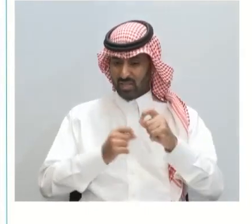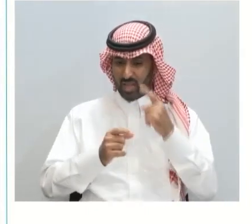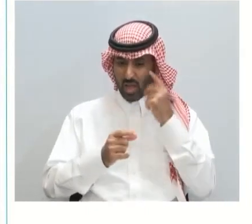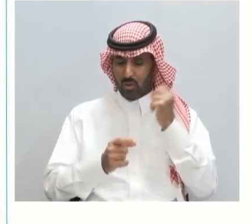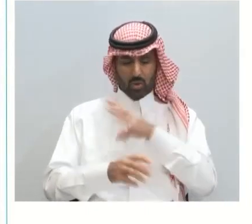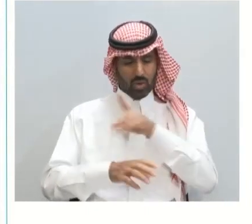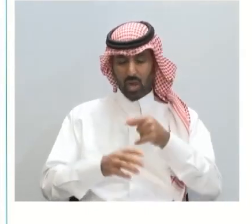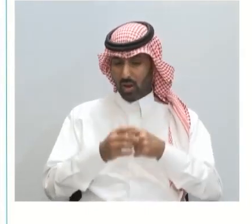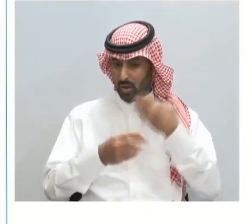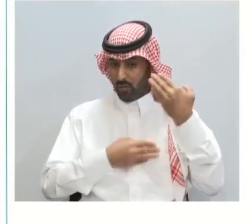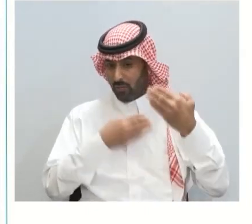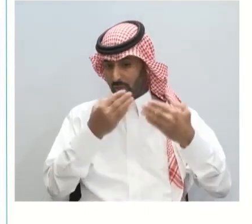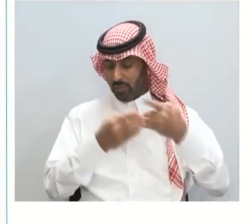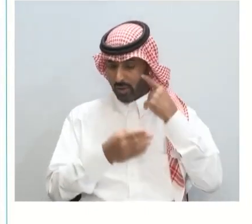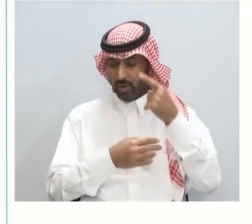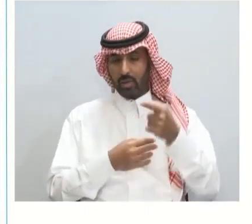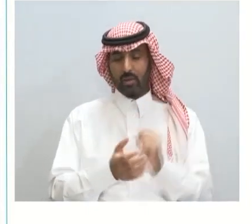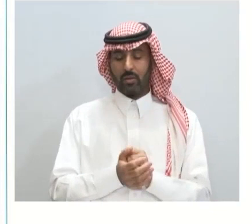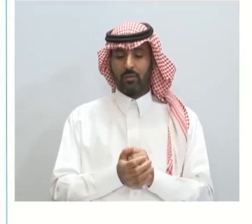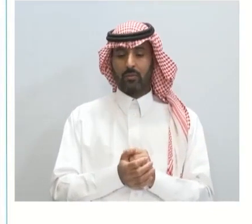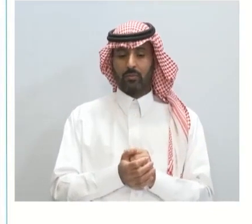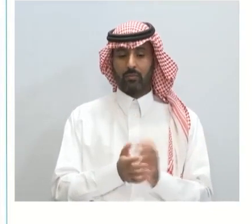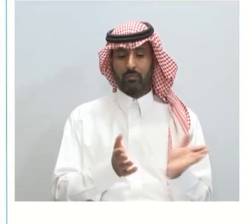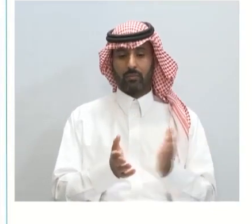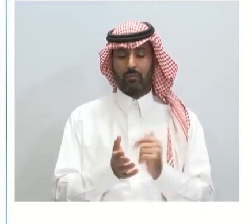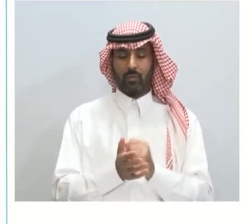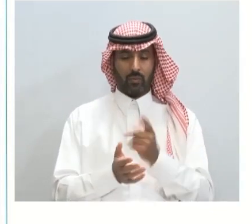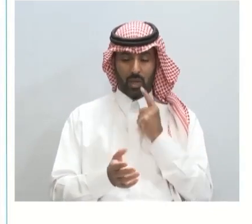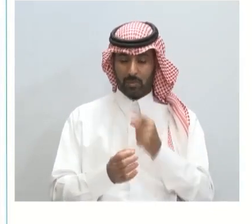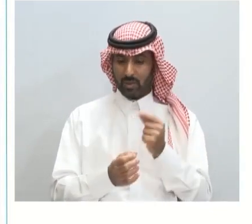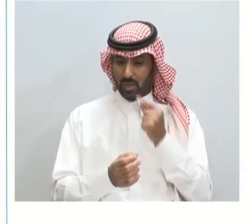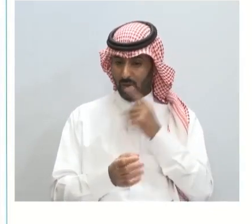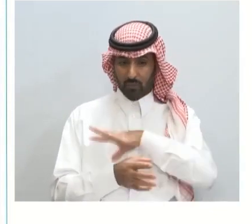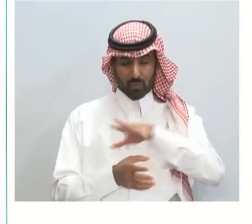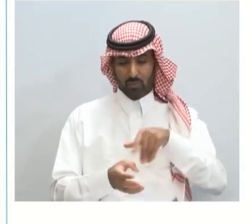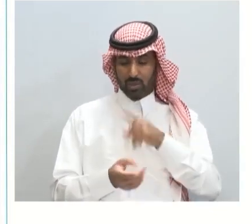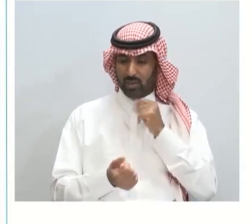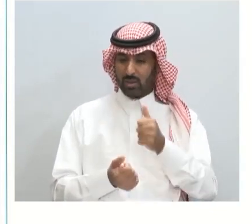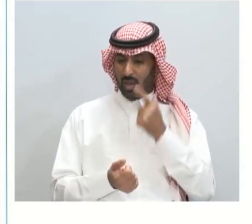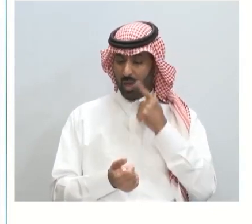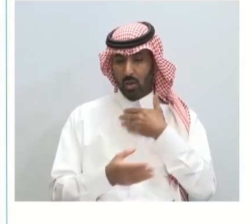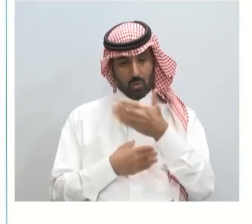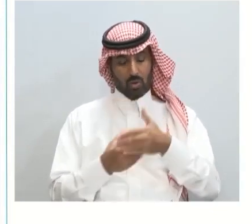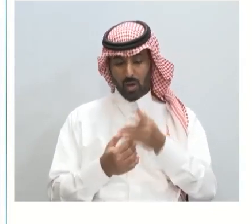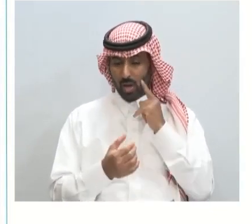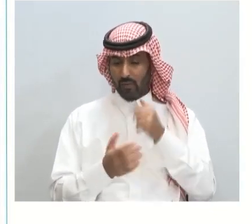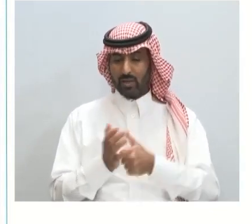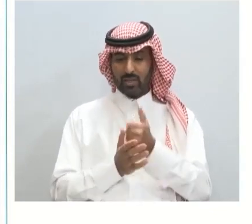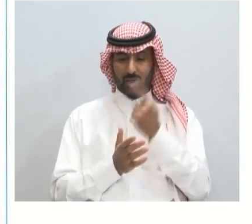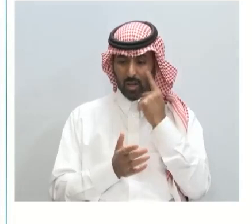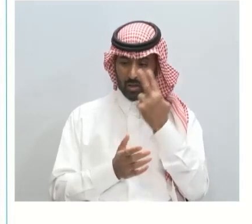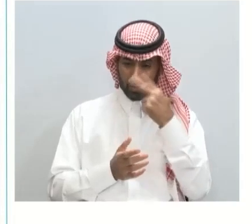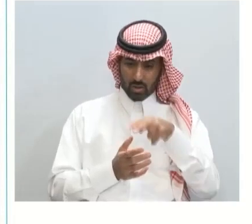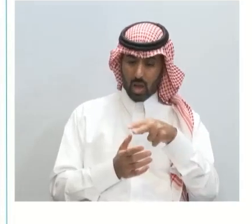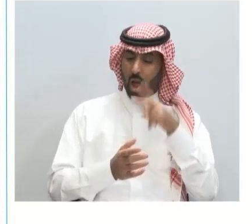of genetics, while others have deep concerns about it. But for better or for worse, soon we may all have the ability to peek into